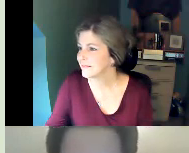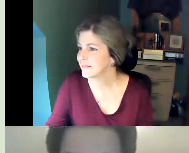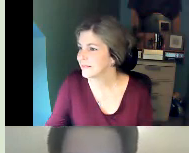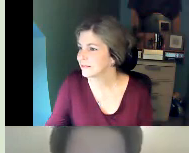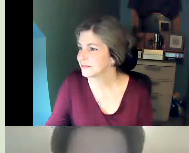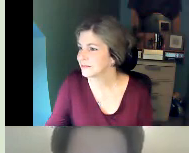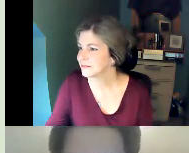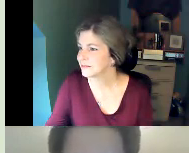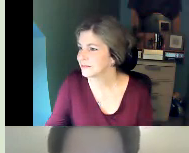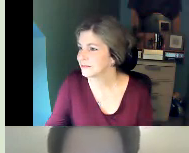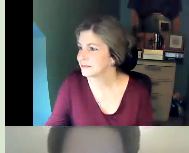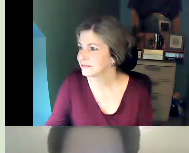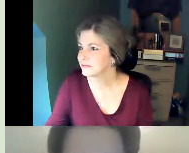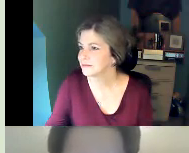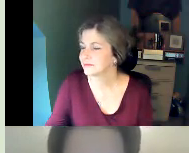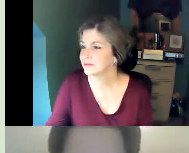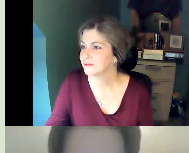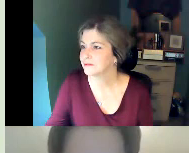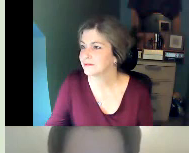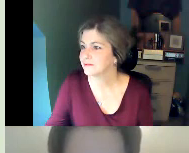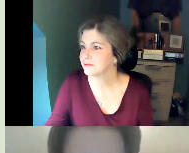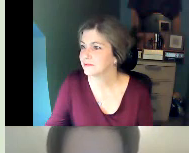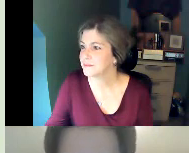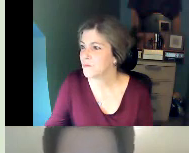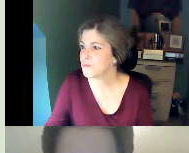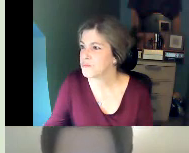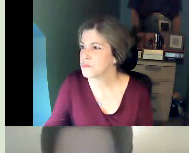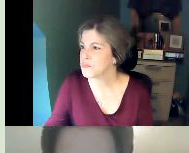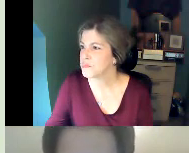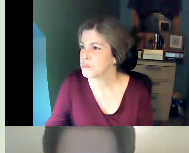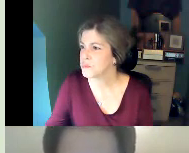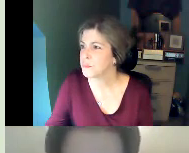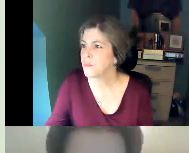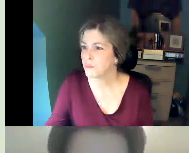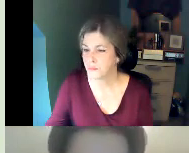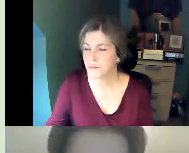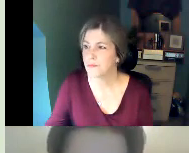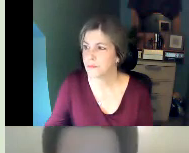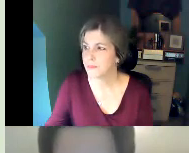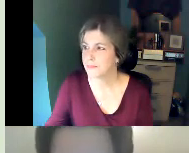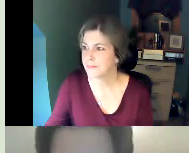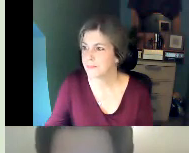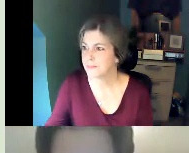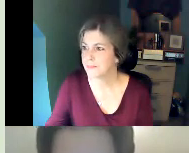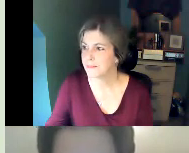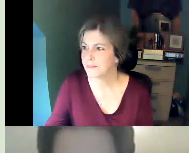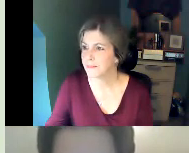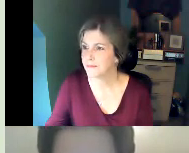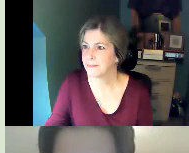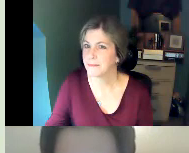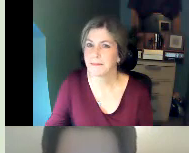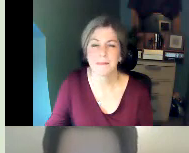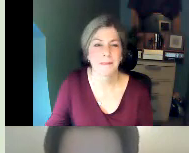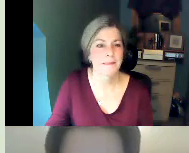depending on the school, each school is gonna be, do their own thing. Some schools send out just a financial aid package along with